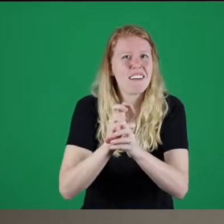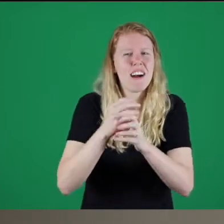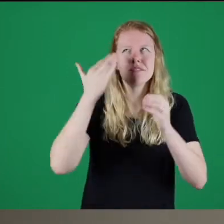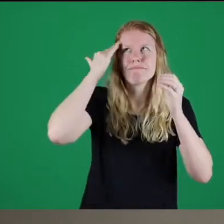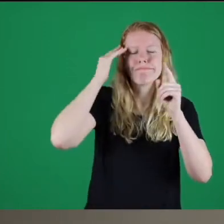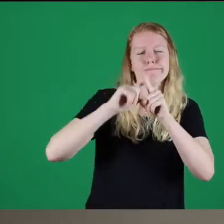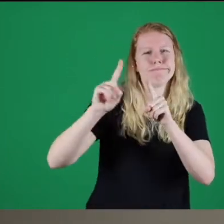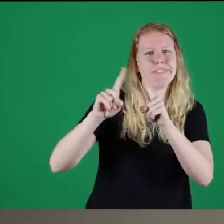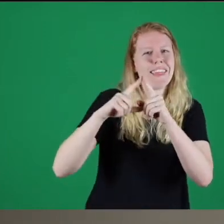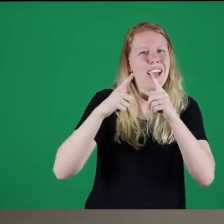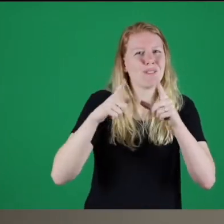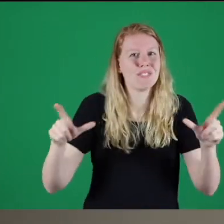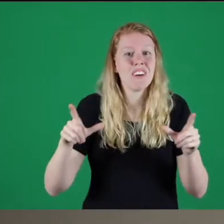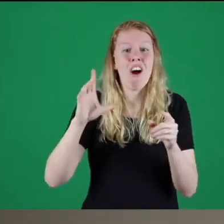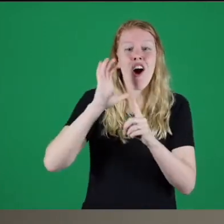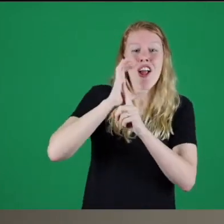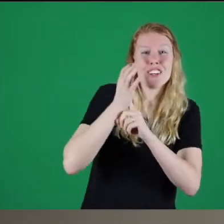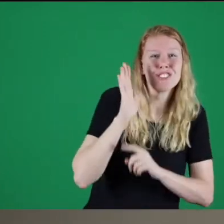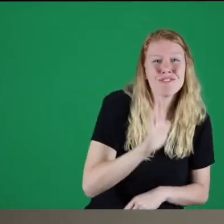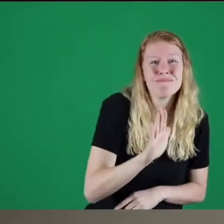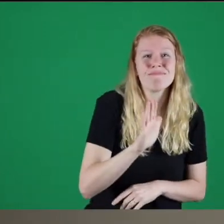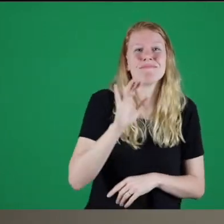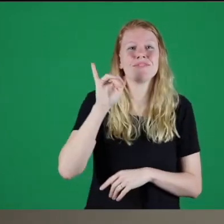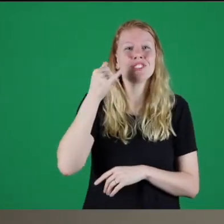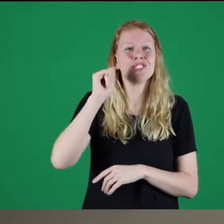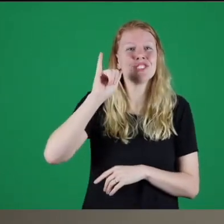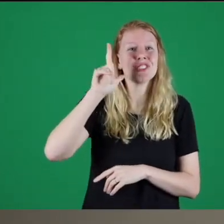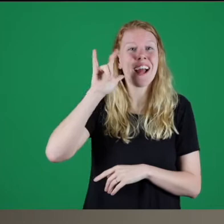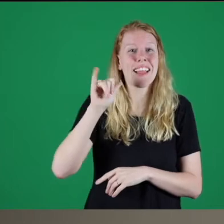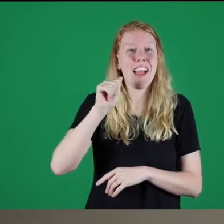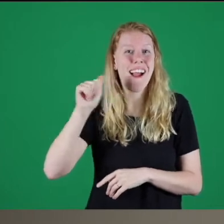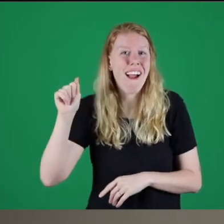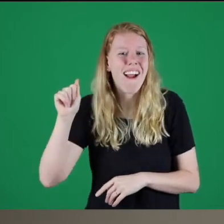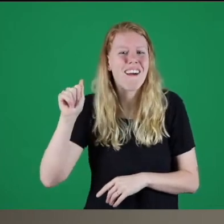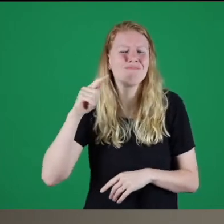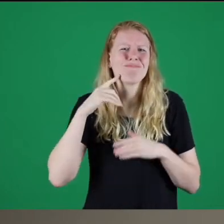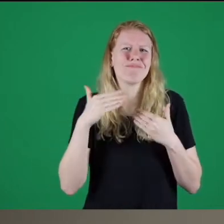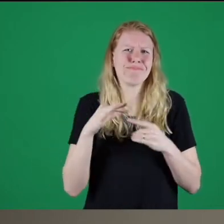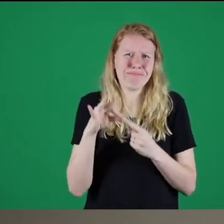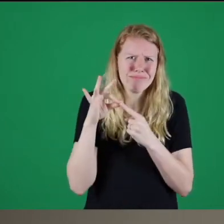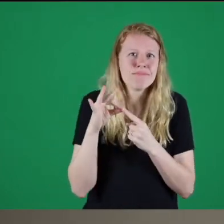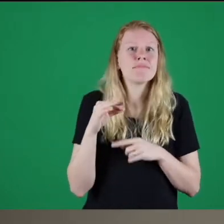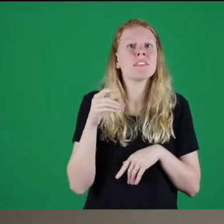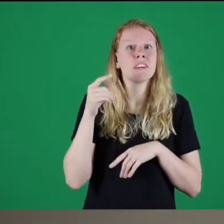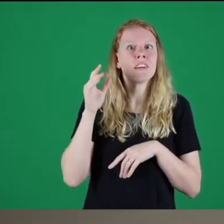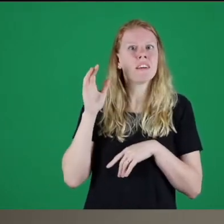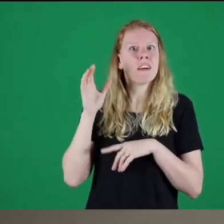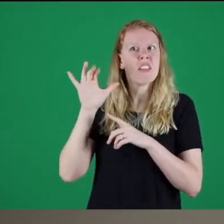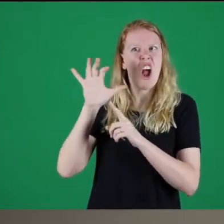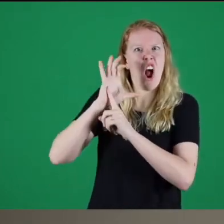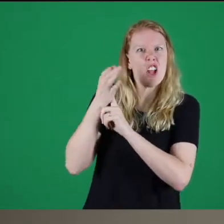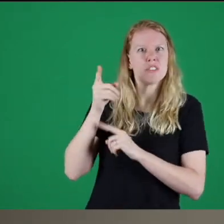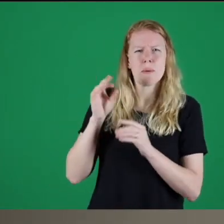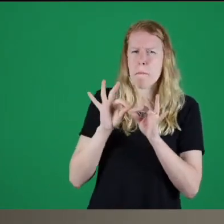this culture of Jalia, the craft of the griot, oh, it is so special to me. In fact, one of the first things I